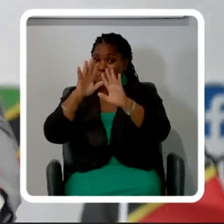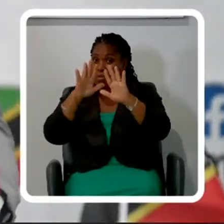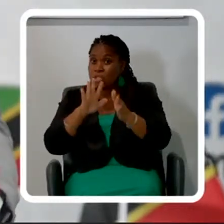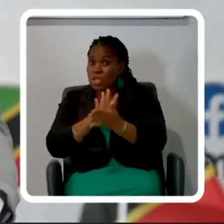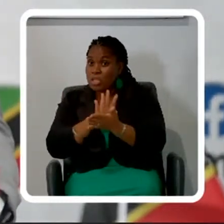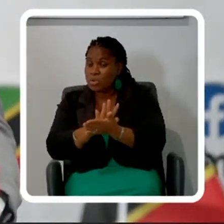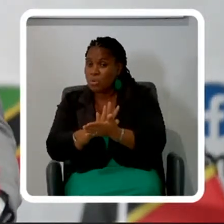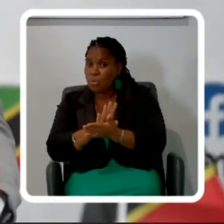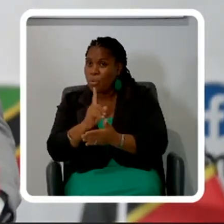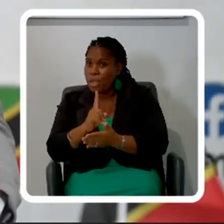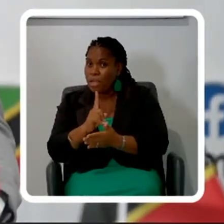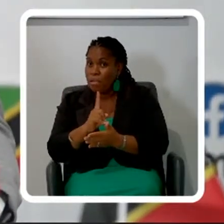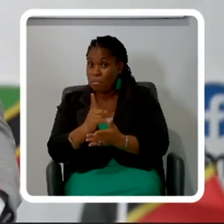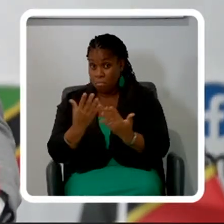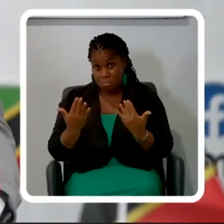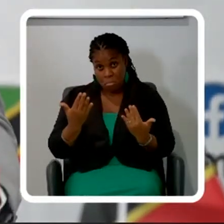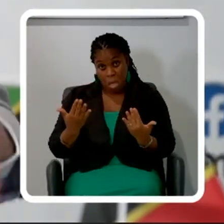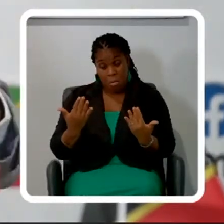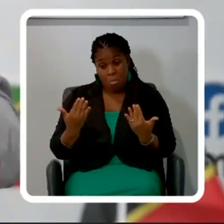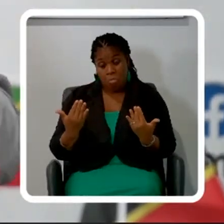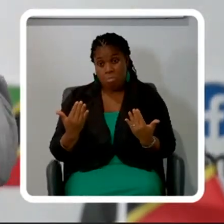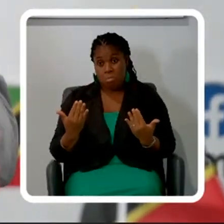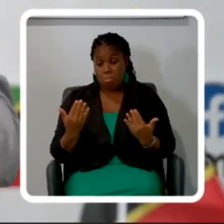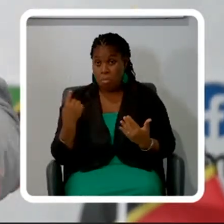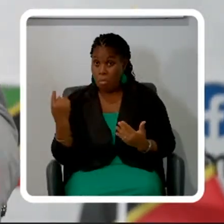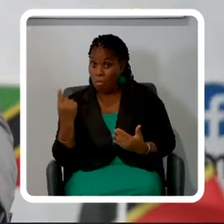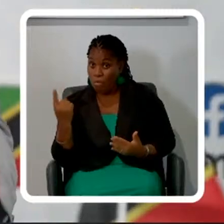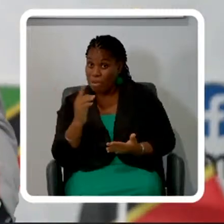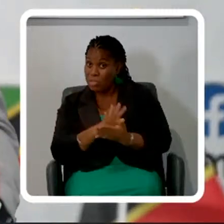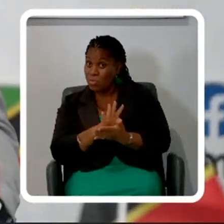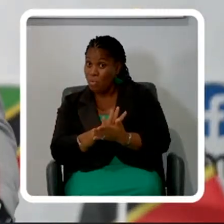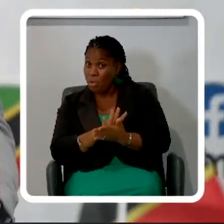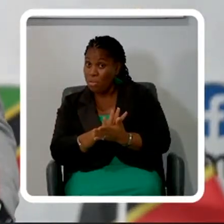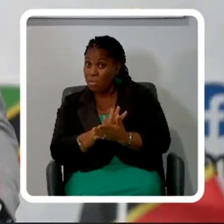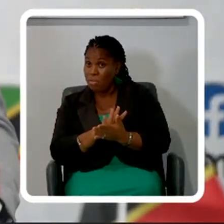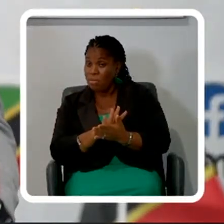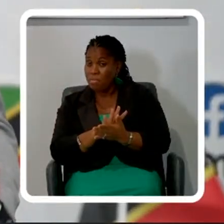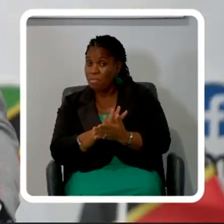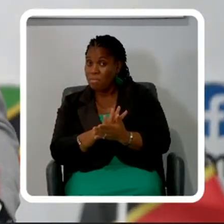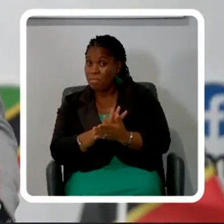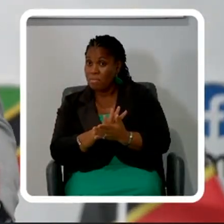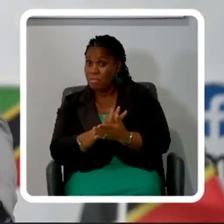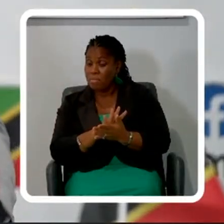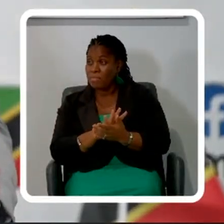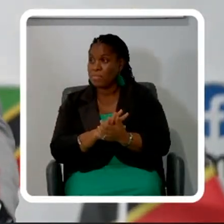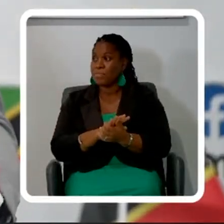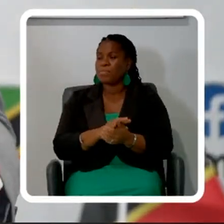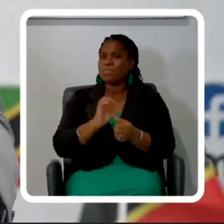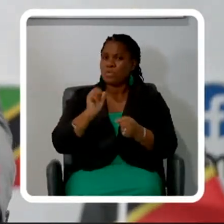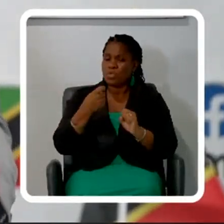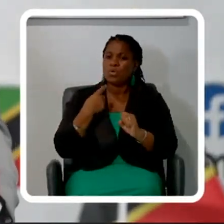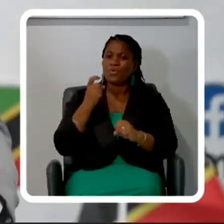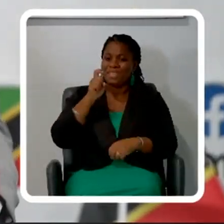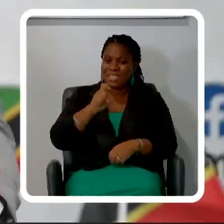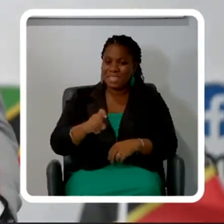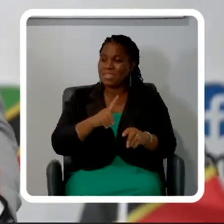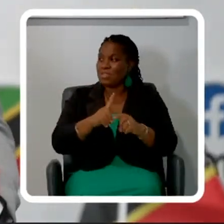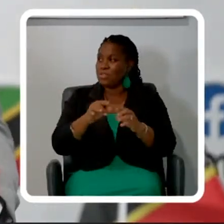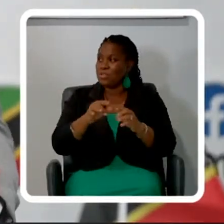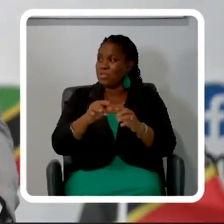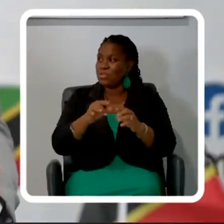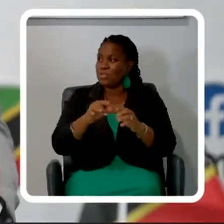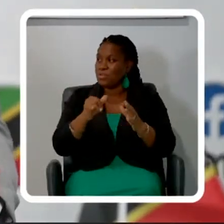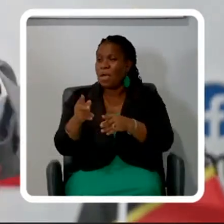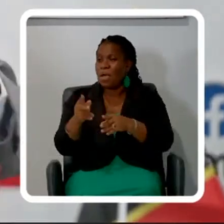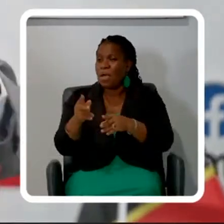school itself? And so we need to reinstitute that and say to our young people that we care about you, and because we care